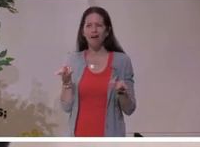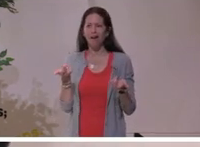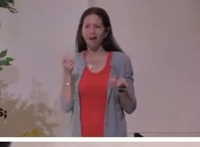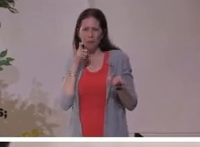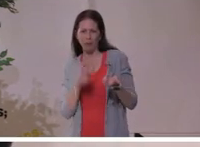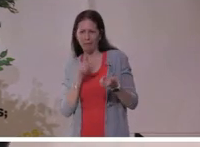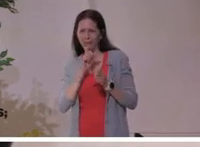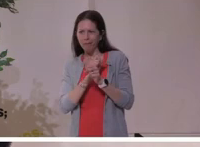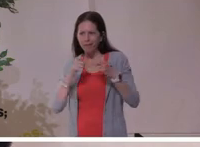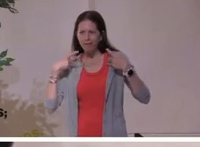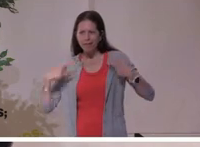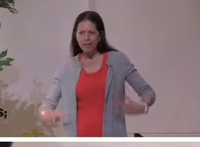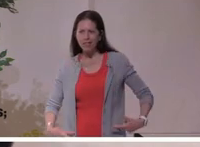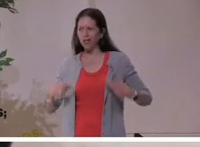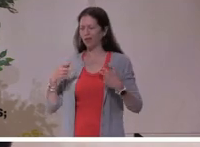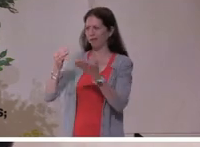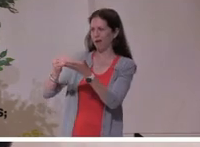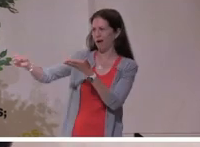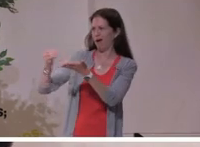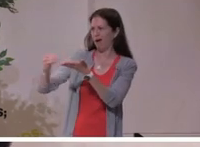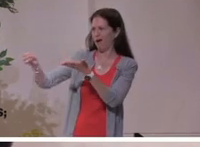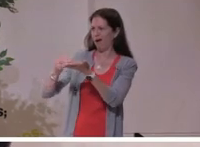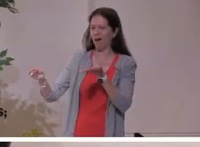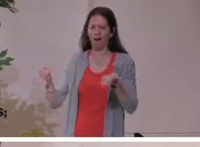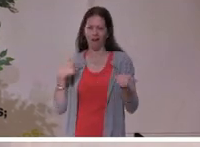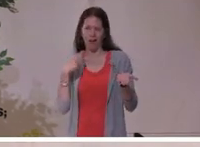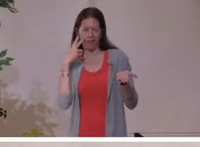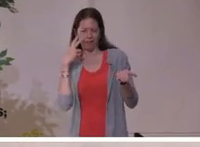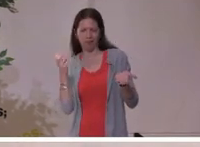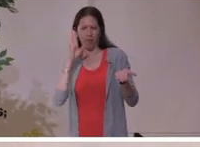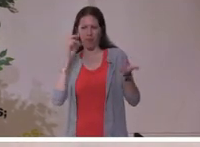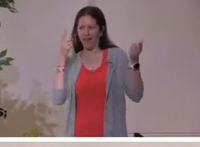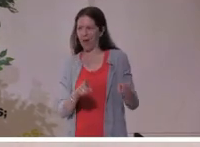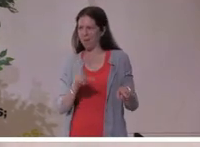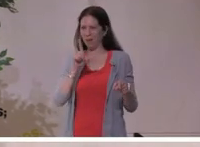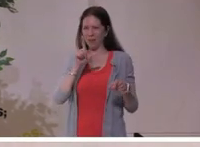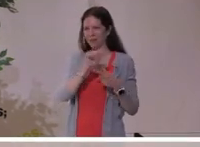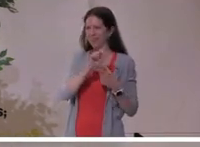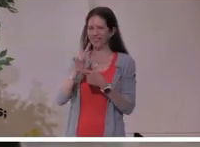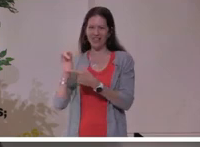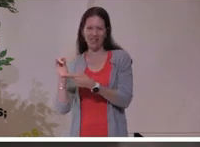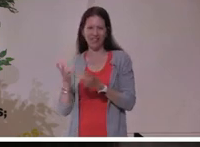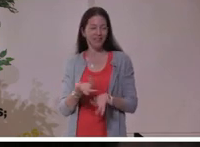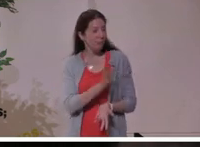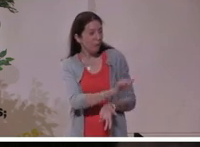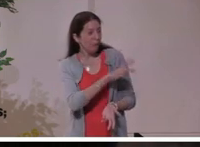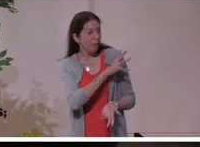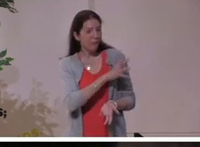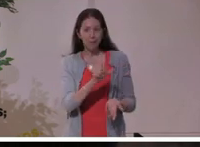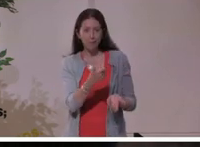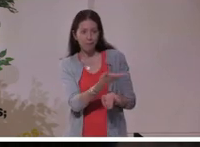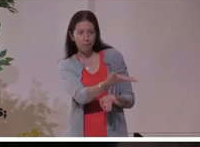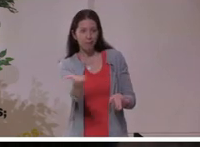physical, right? And I don't think they will exist in 2070. That's the truth. Anyone